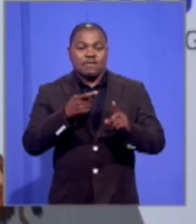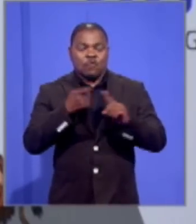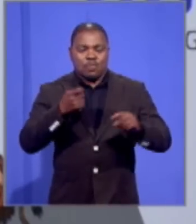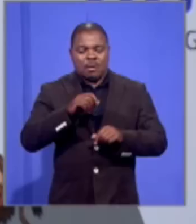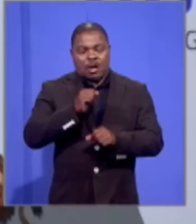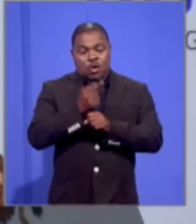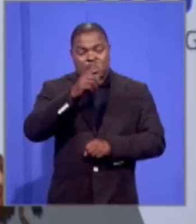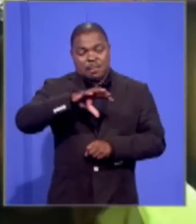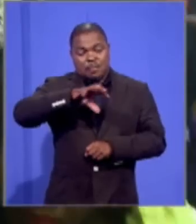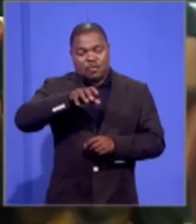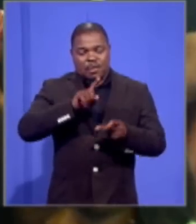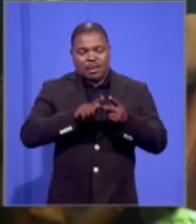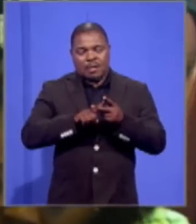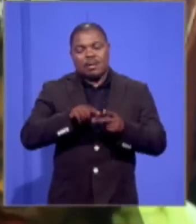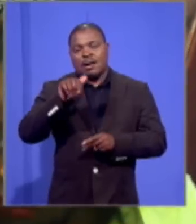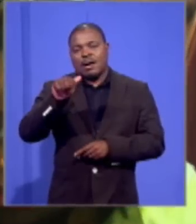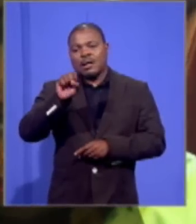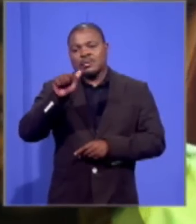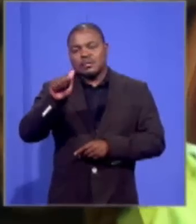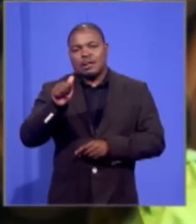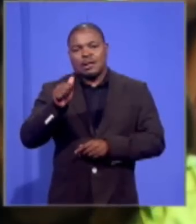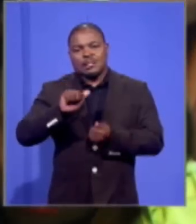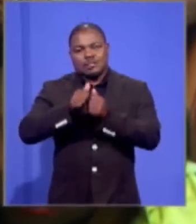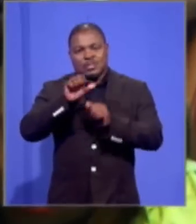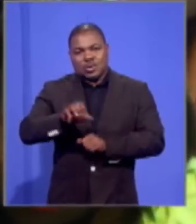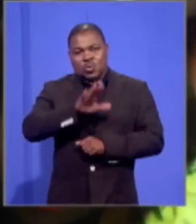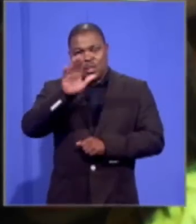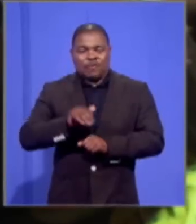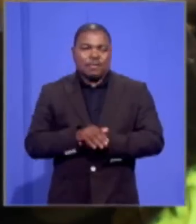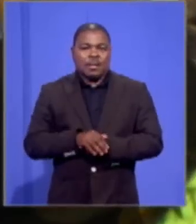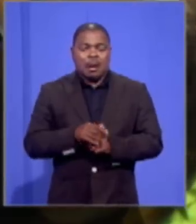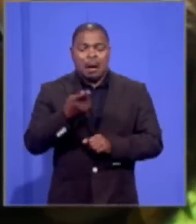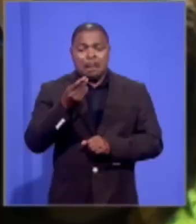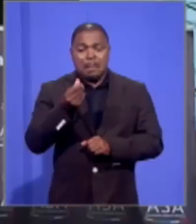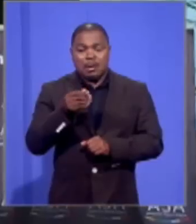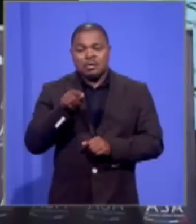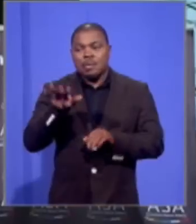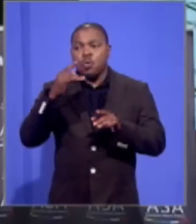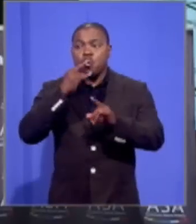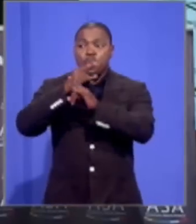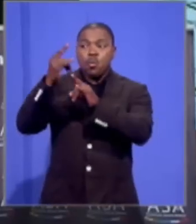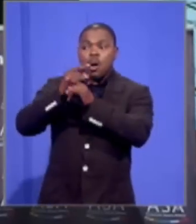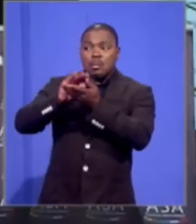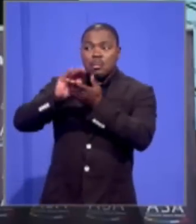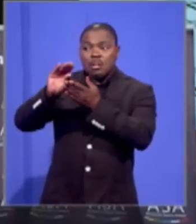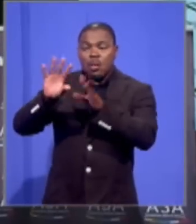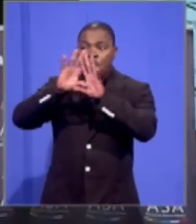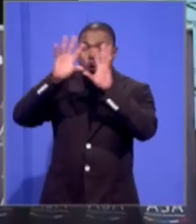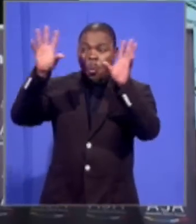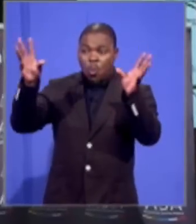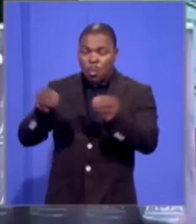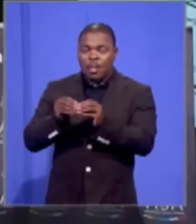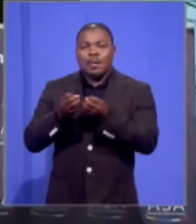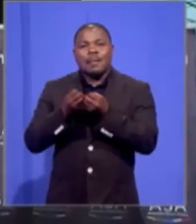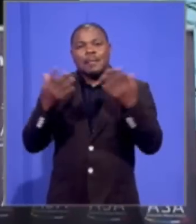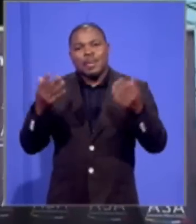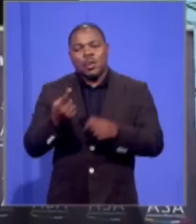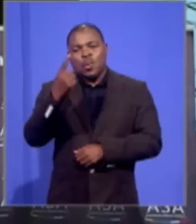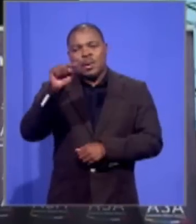province ya Gauteng le Athletics South Africa. Tšhelete yeo e tlo go humanwa ke bafenyi ke palo gohle ya diranta